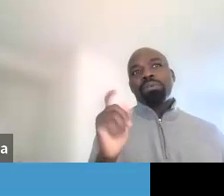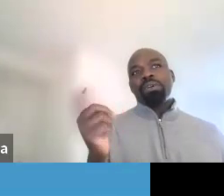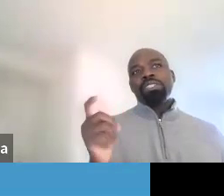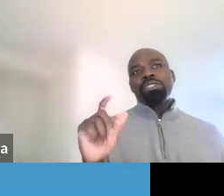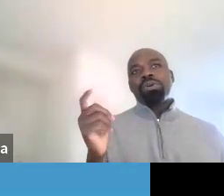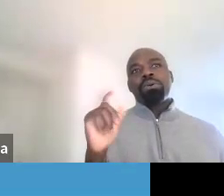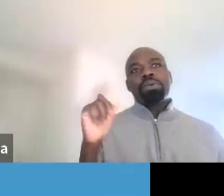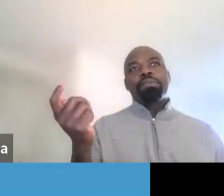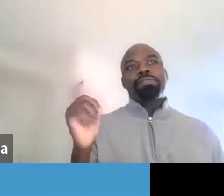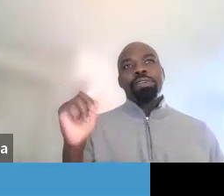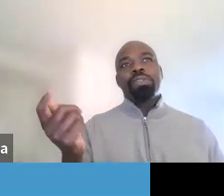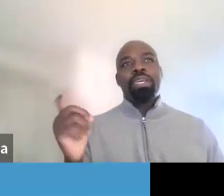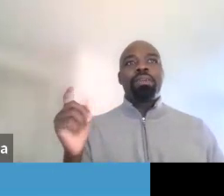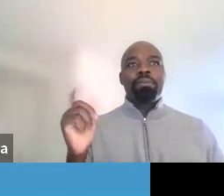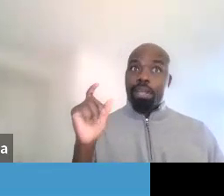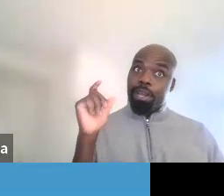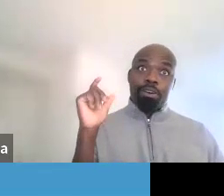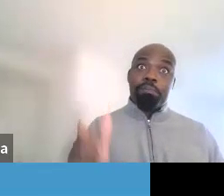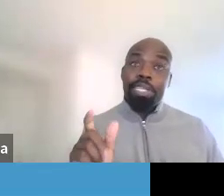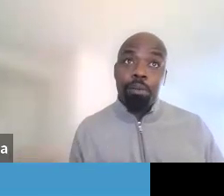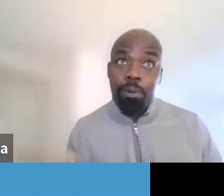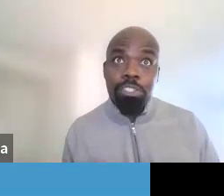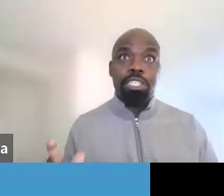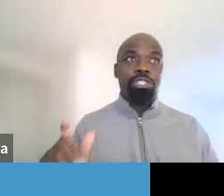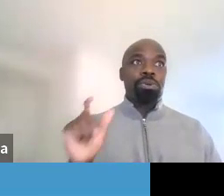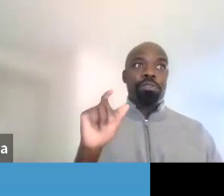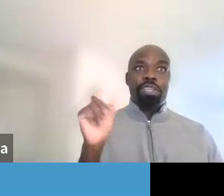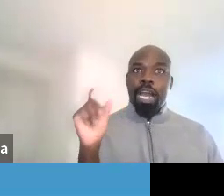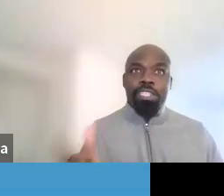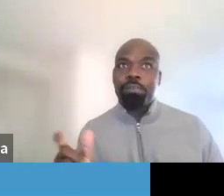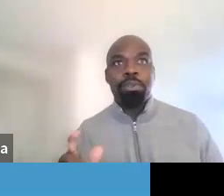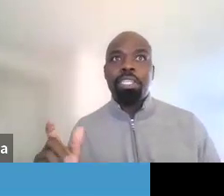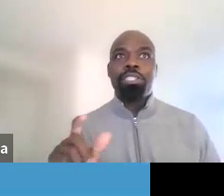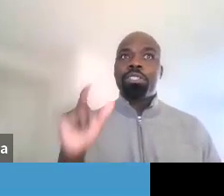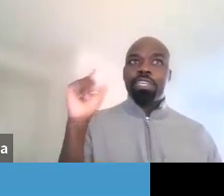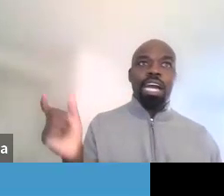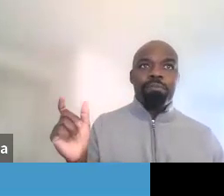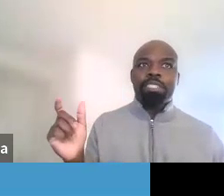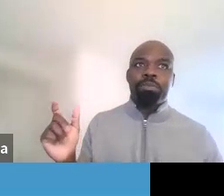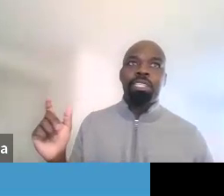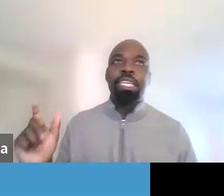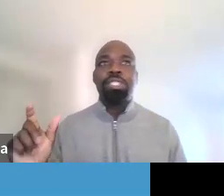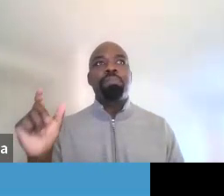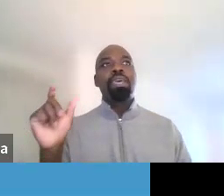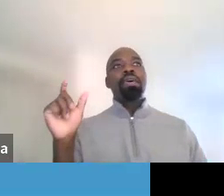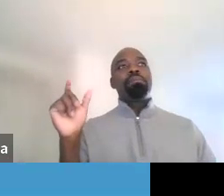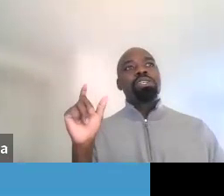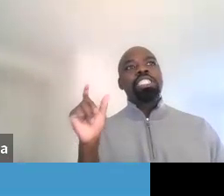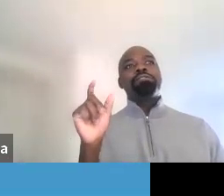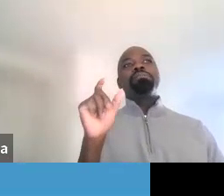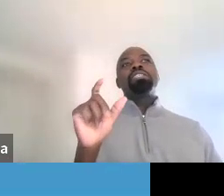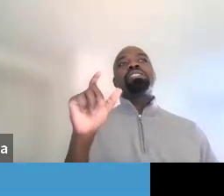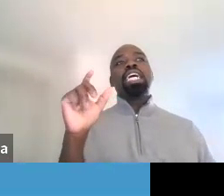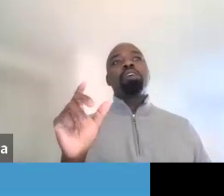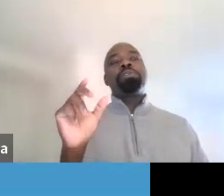voting records to know if they are completely opposed to the issue, if they actually support the issue, if they have supported the issue, because